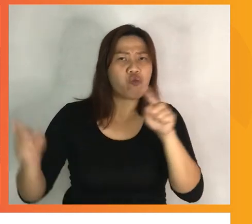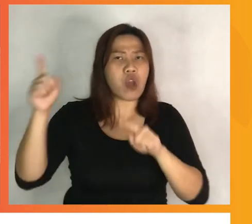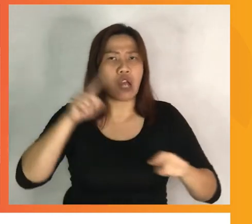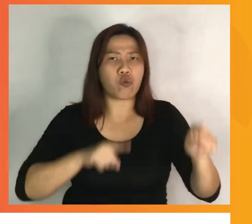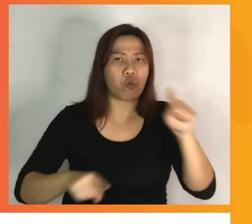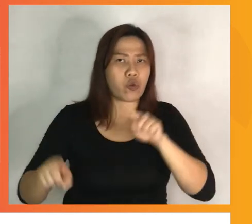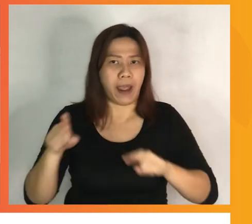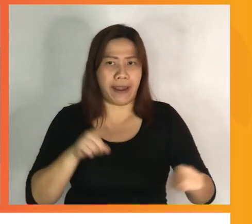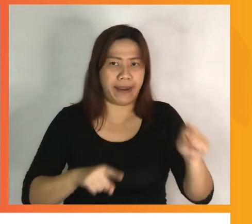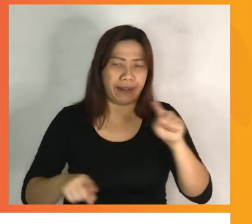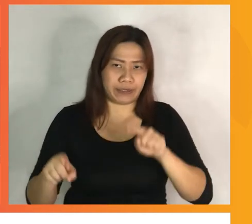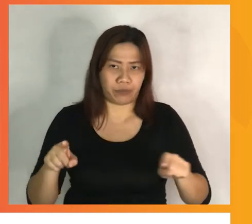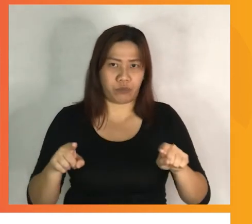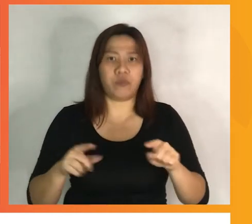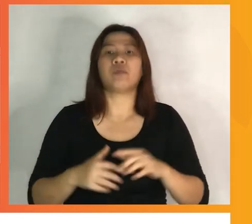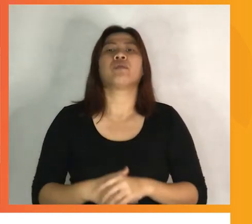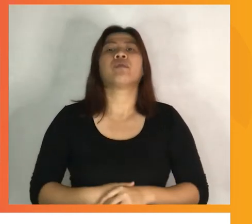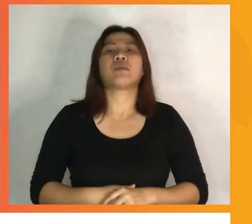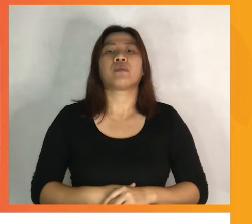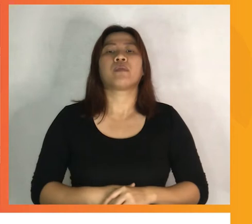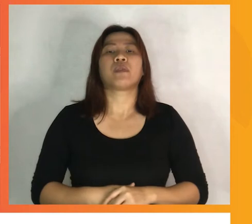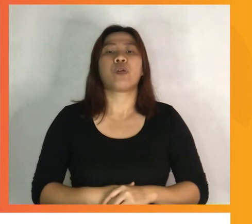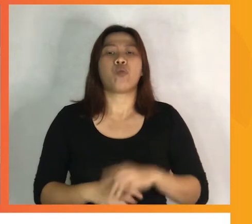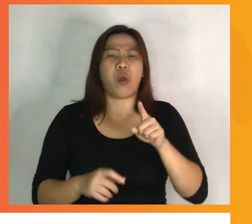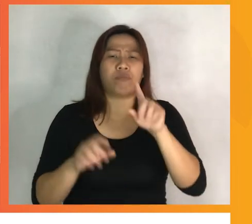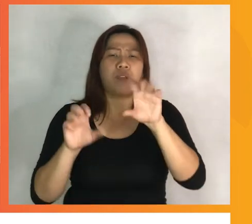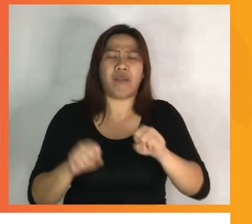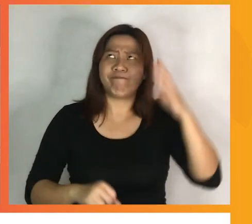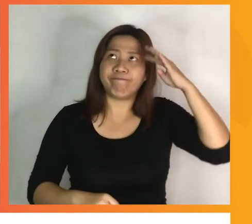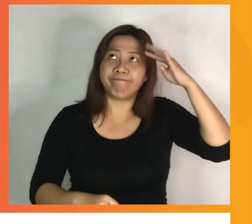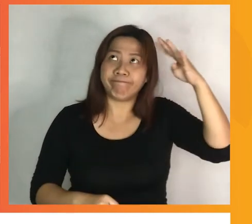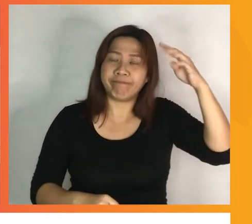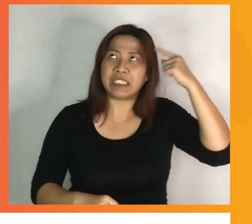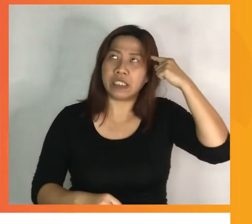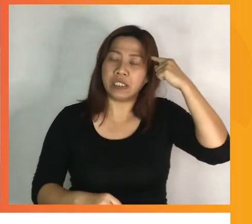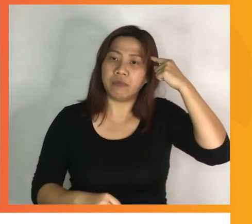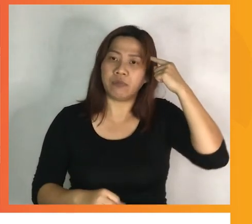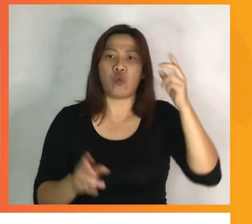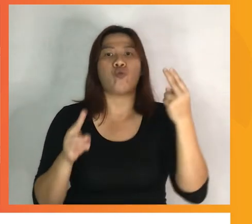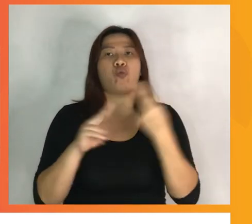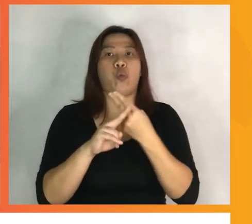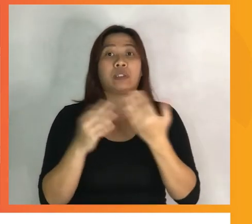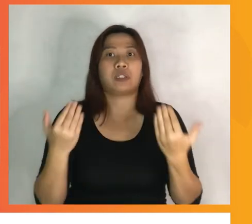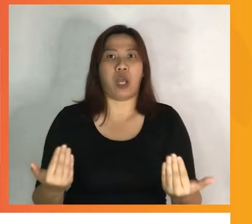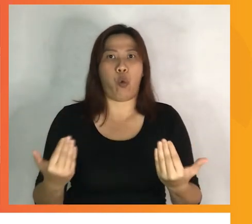share are strategies that you can take away and use